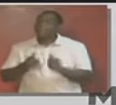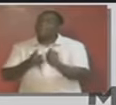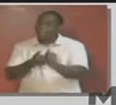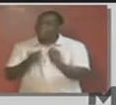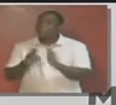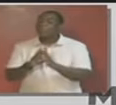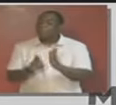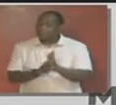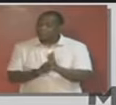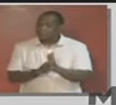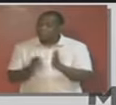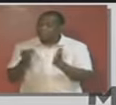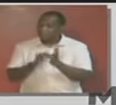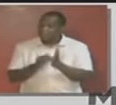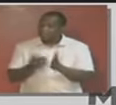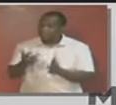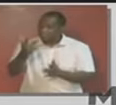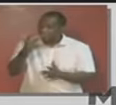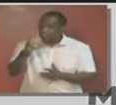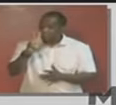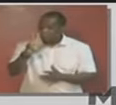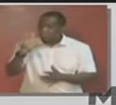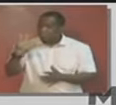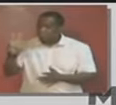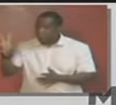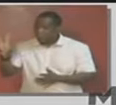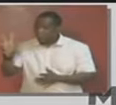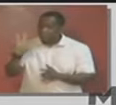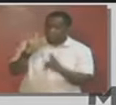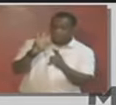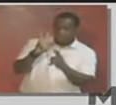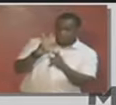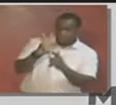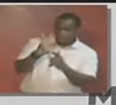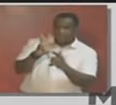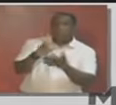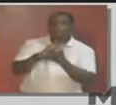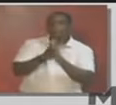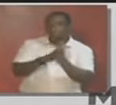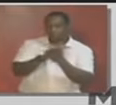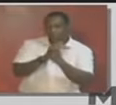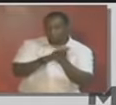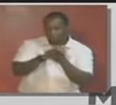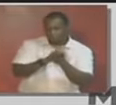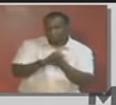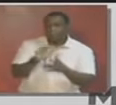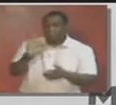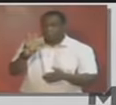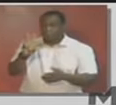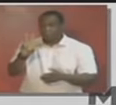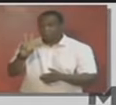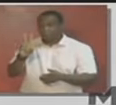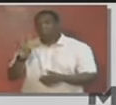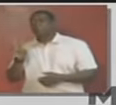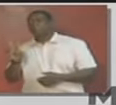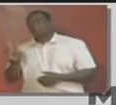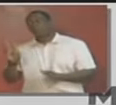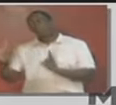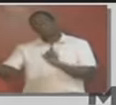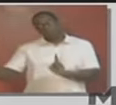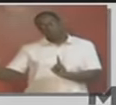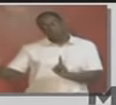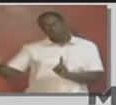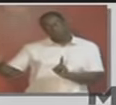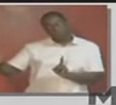go again with the 3 W's. Wash your hands, watch your distance from others, and of course, wear your